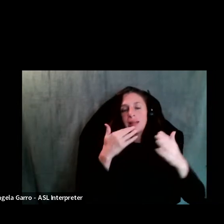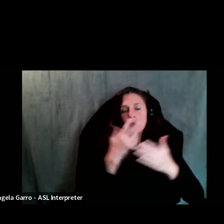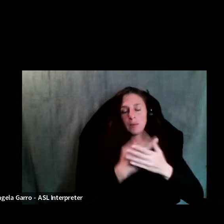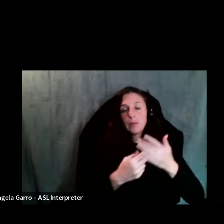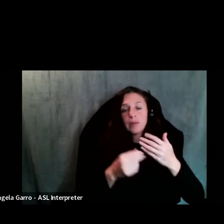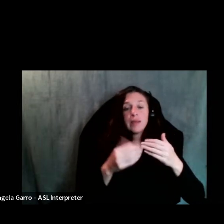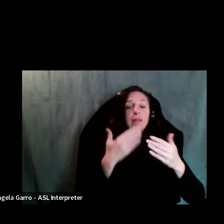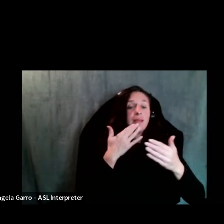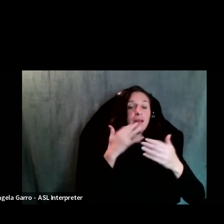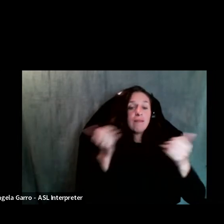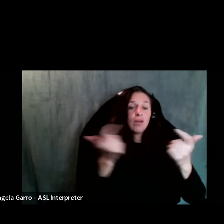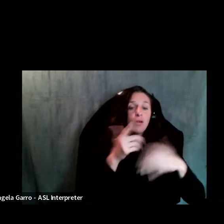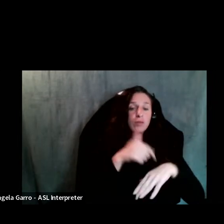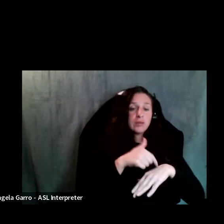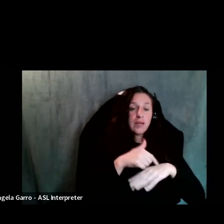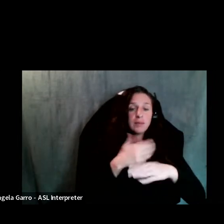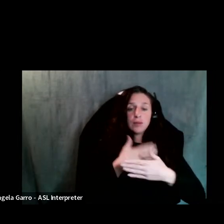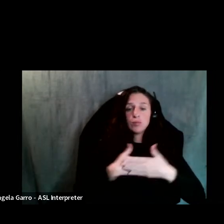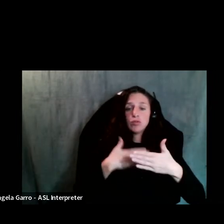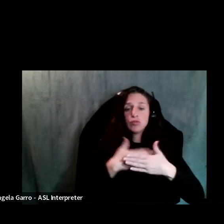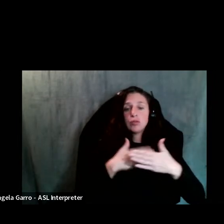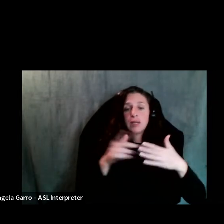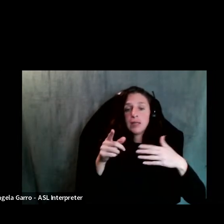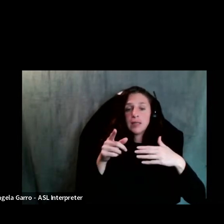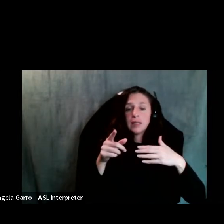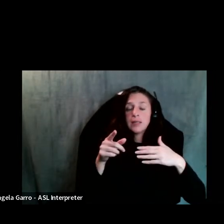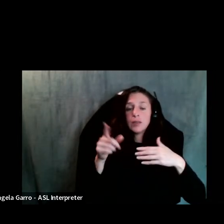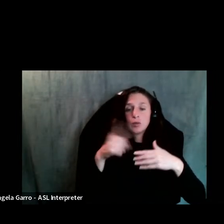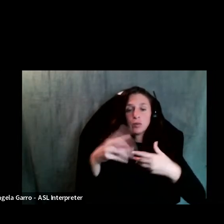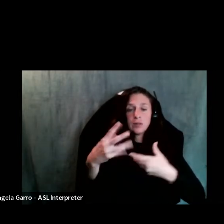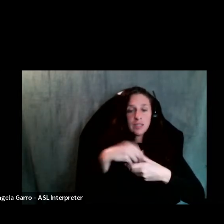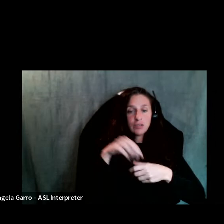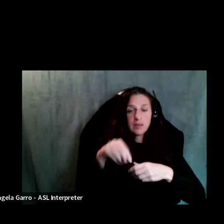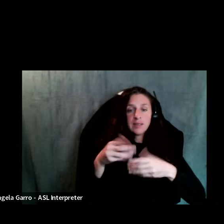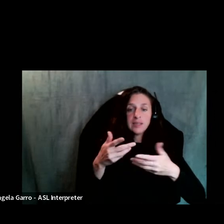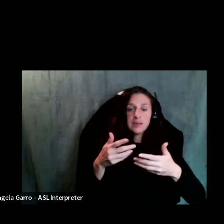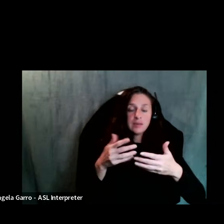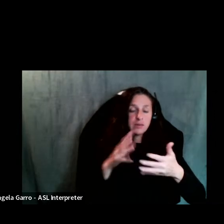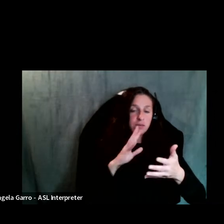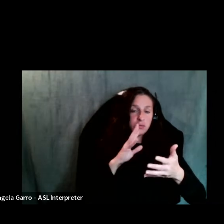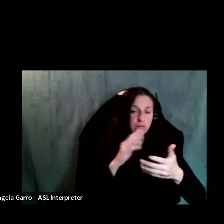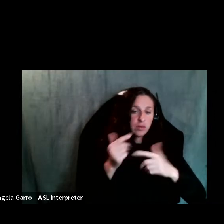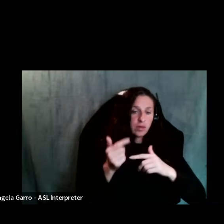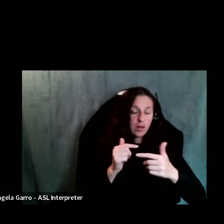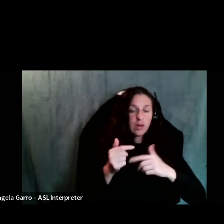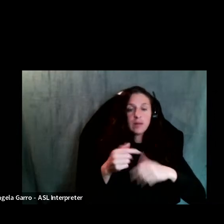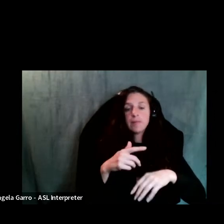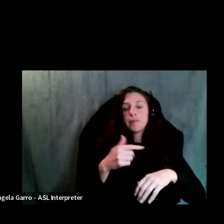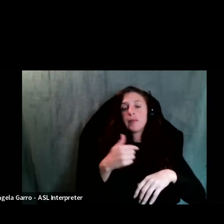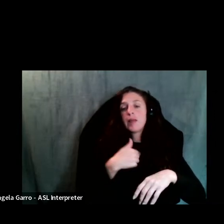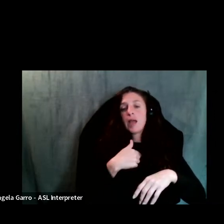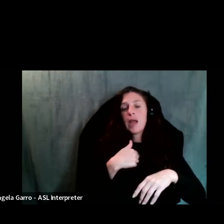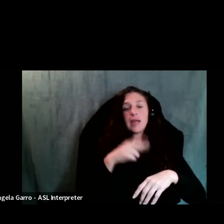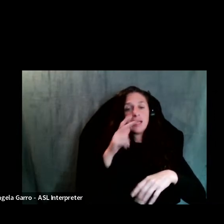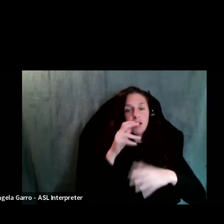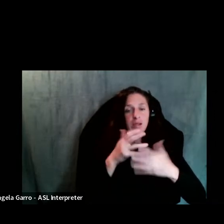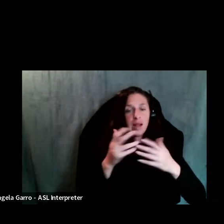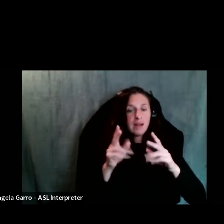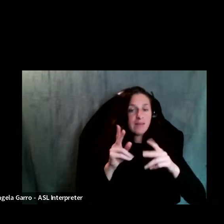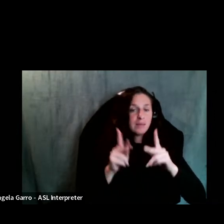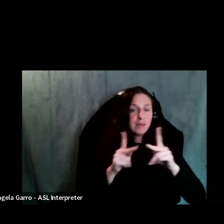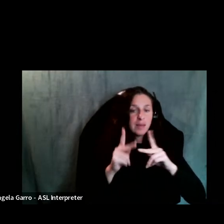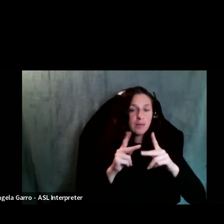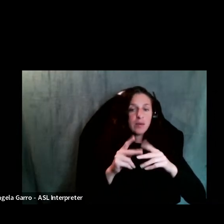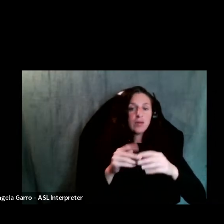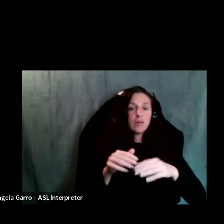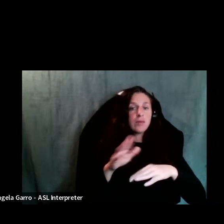your time. I appreciate that you're engaging in this dialogue. I guess I want to say that I hear a lot of people calling for a